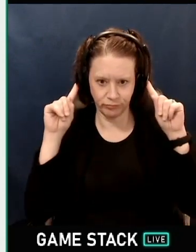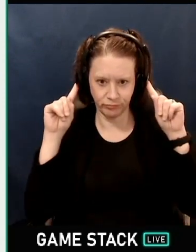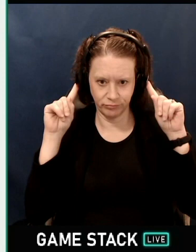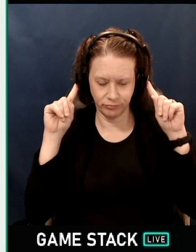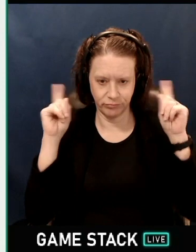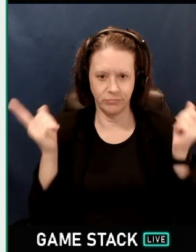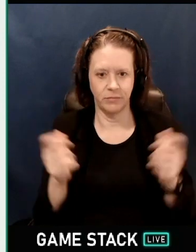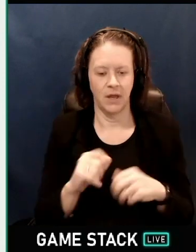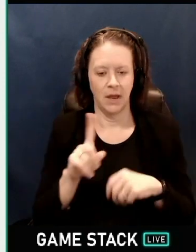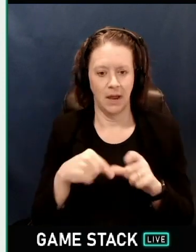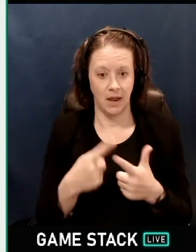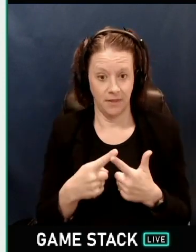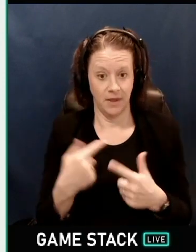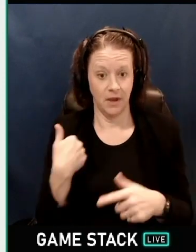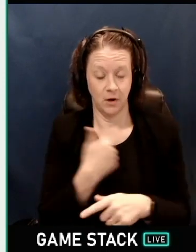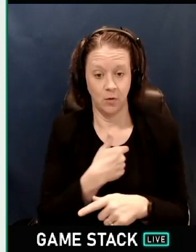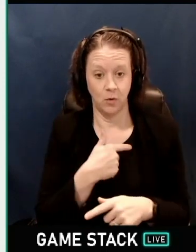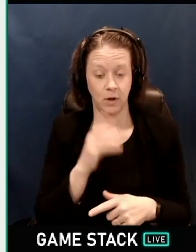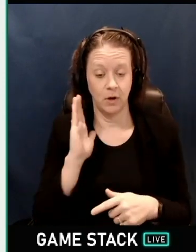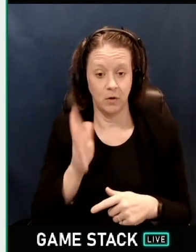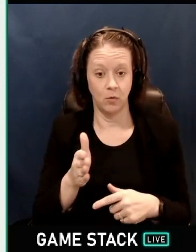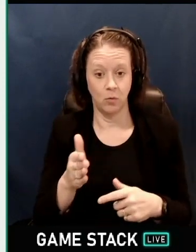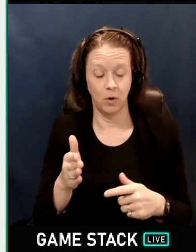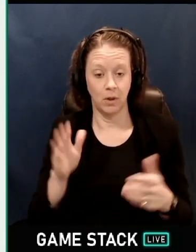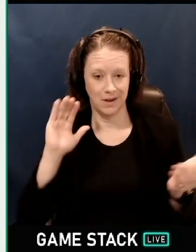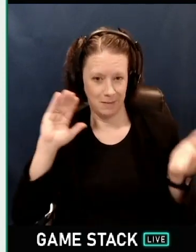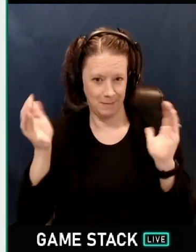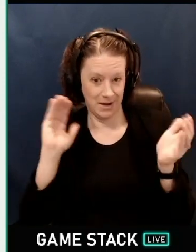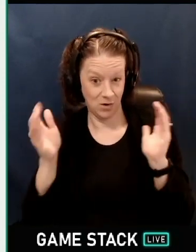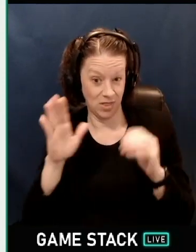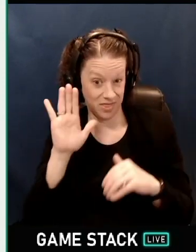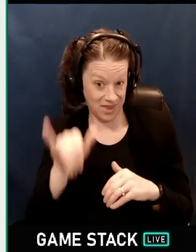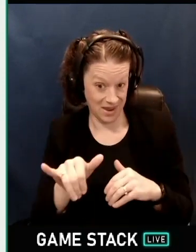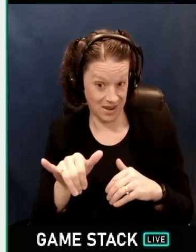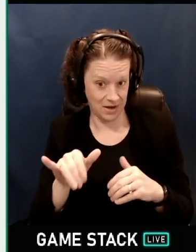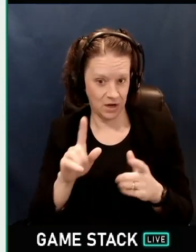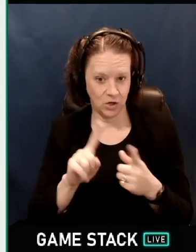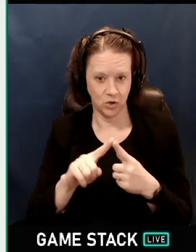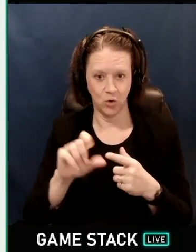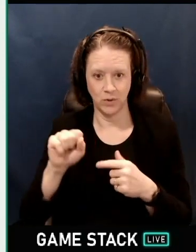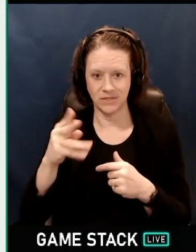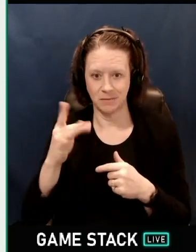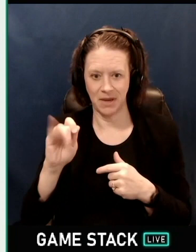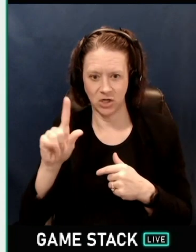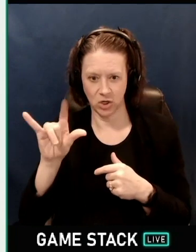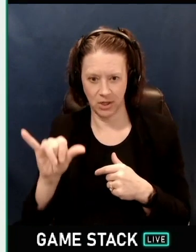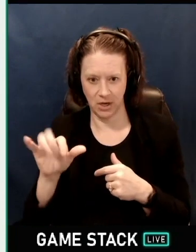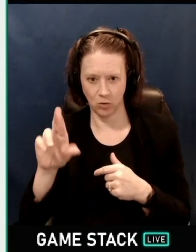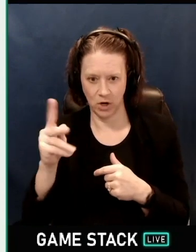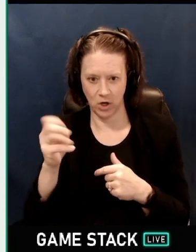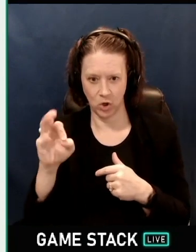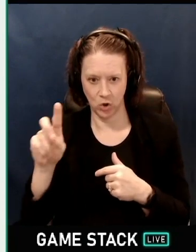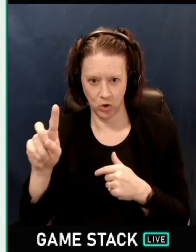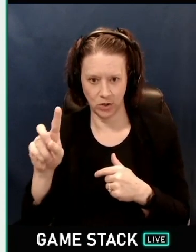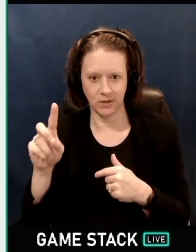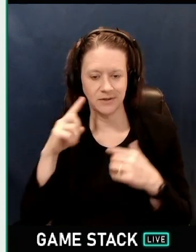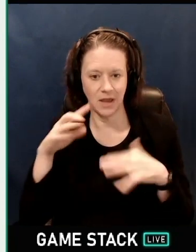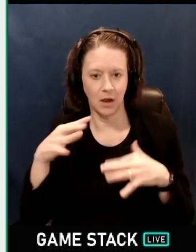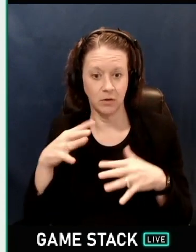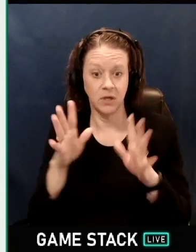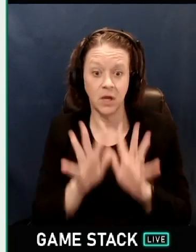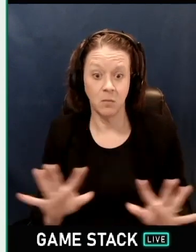and then we'll compare it to spatially rendered. So make sure that you're listening to this over